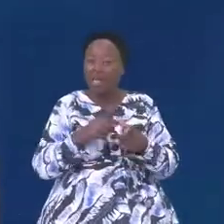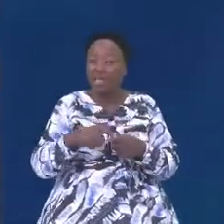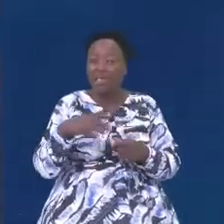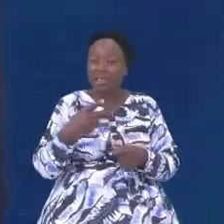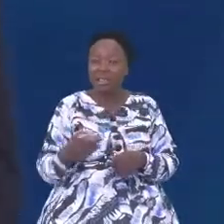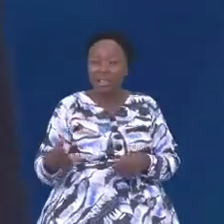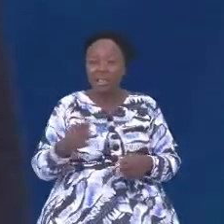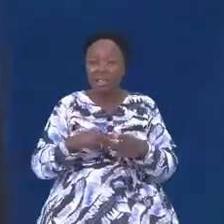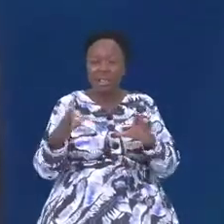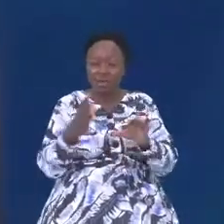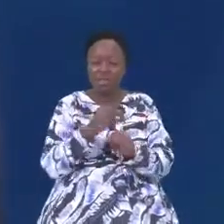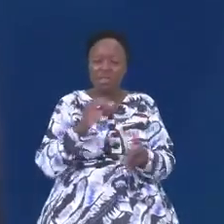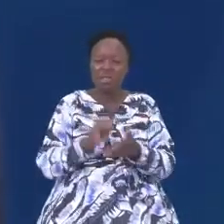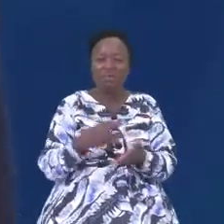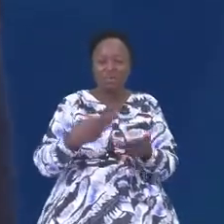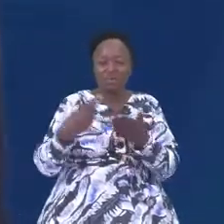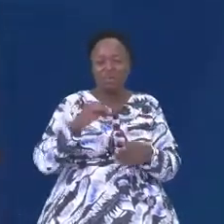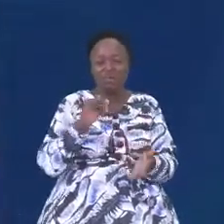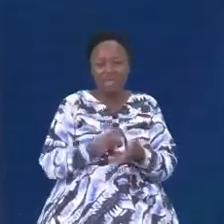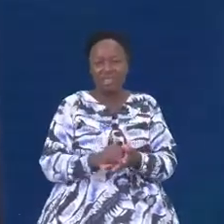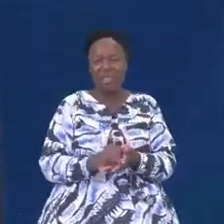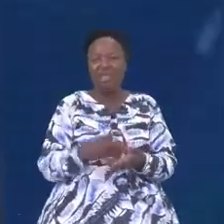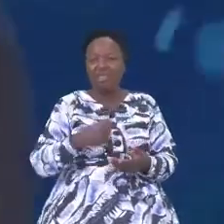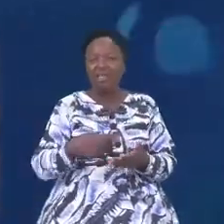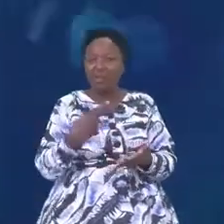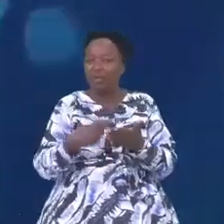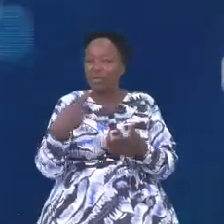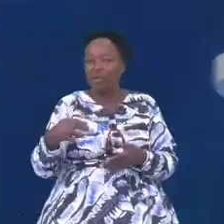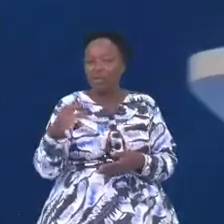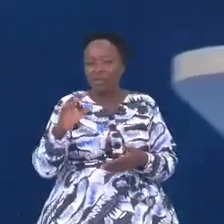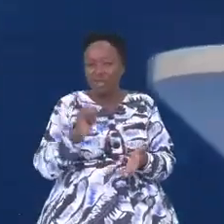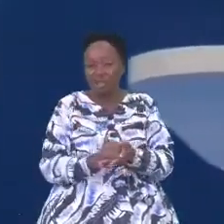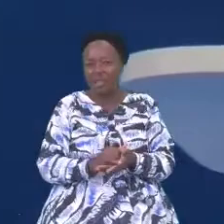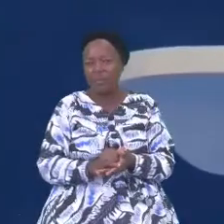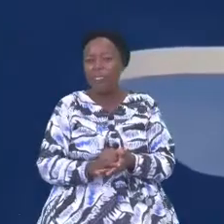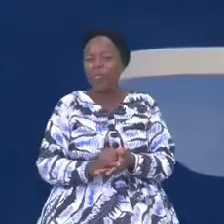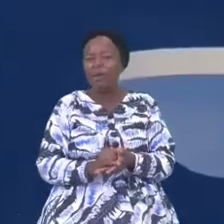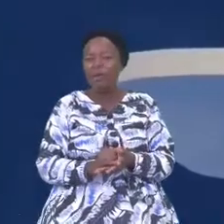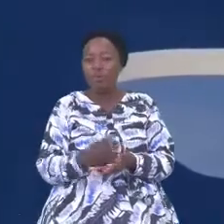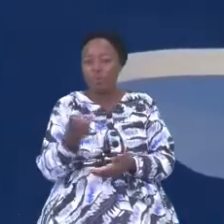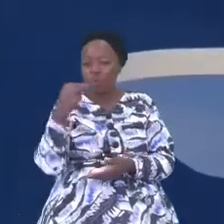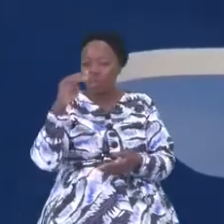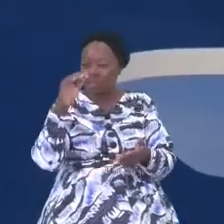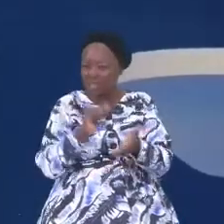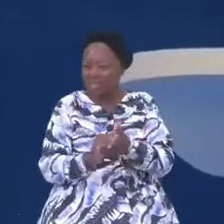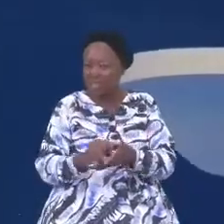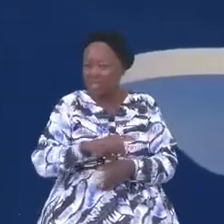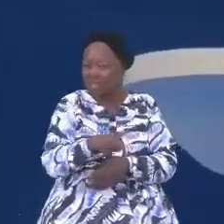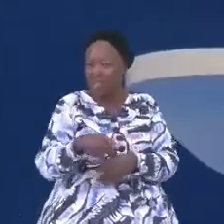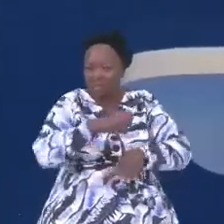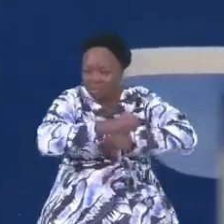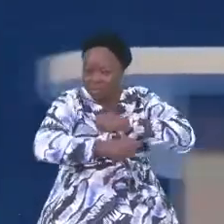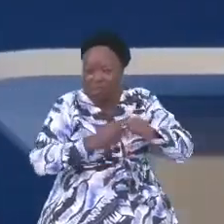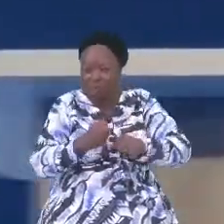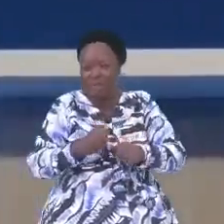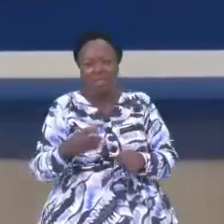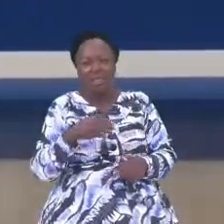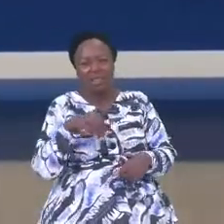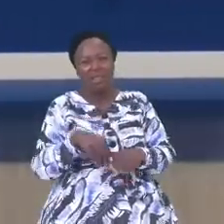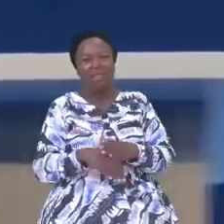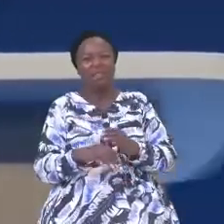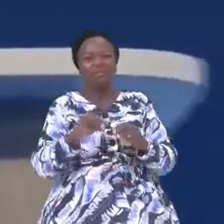the result of that, the consequence of that, was that they suffered. Look at